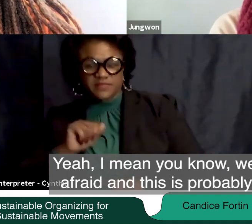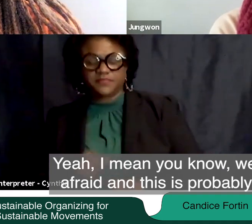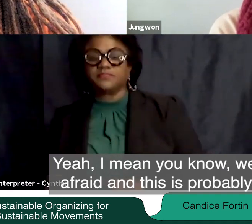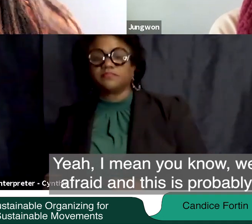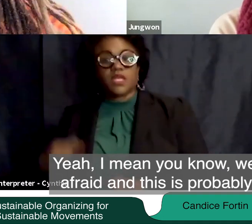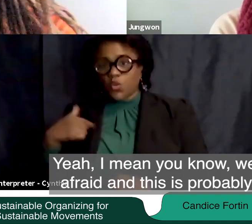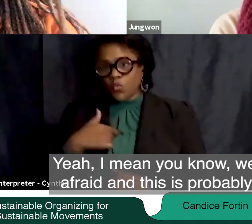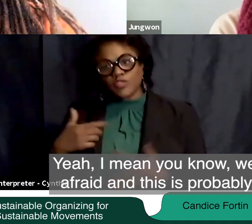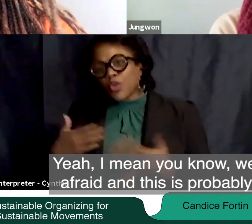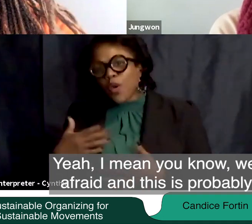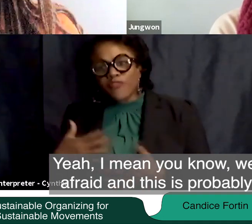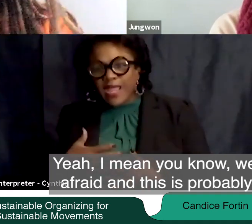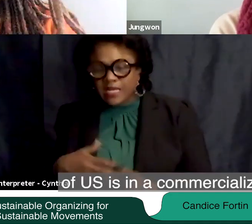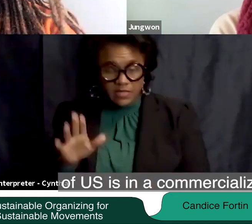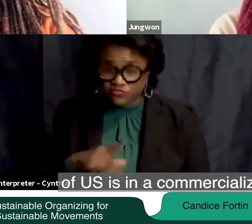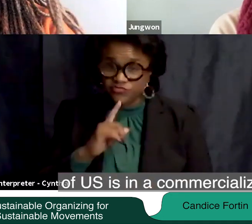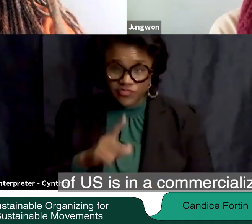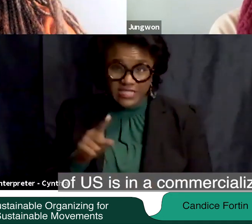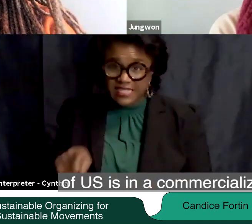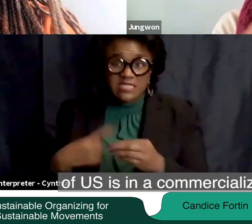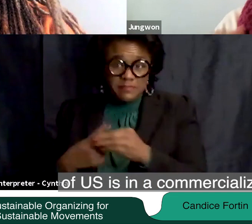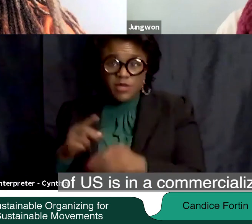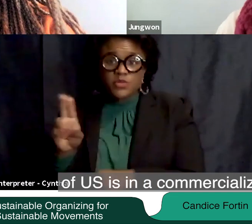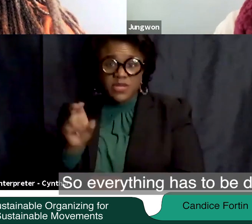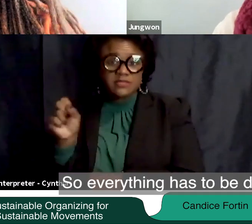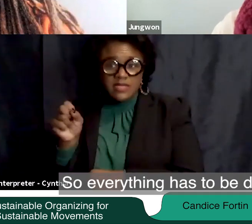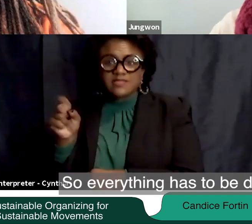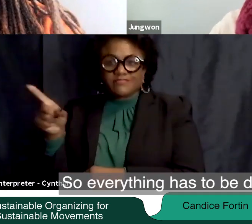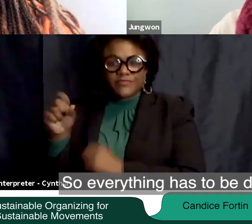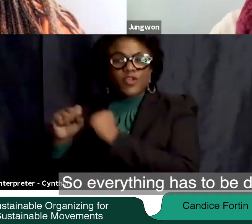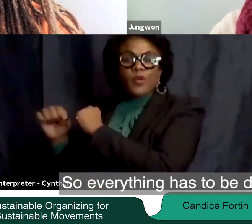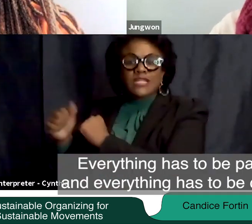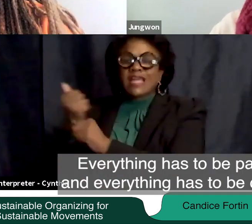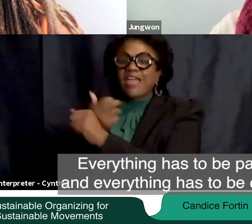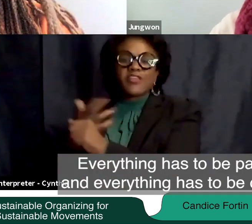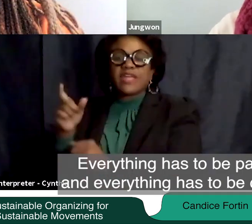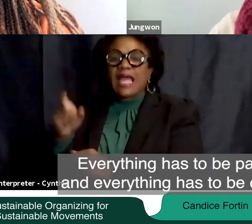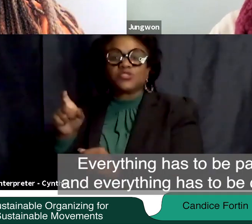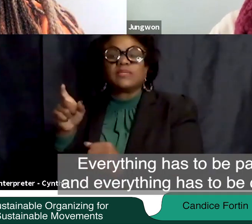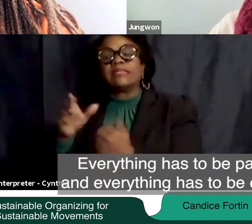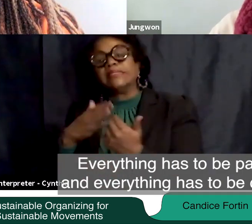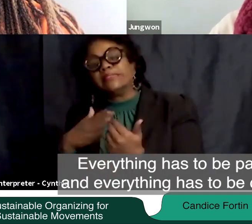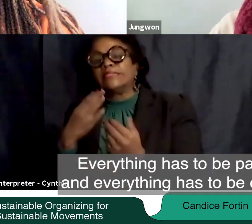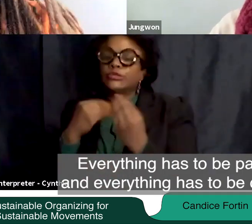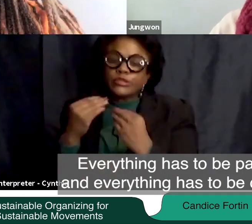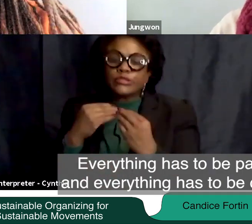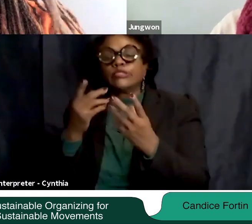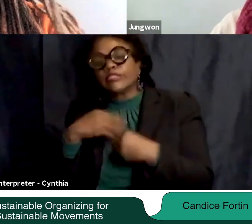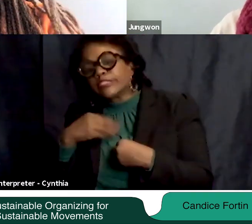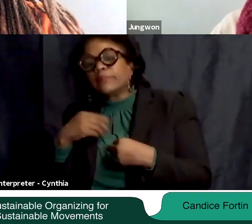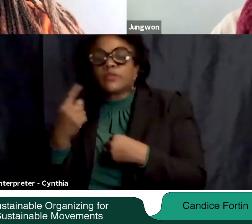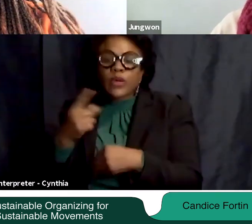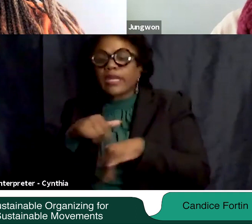so afraid, and this is like probably because the U.S. is in a commercialized state, so everything has to be digestible, everything has to be palatable, and everything has to be one